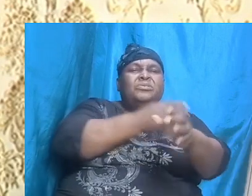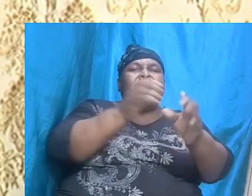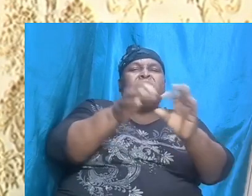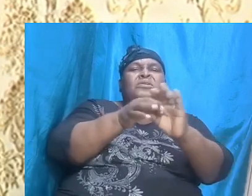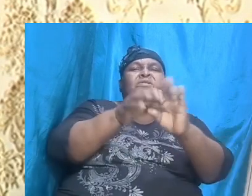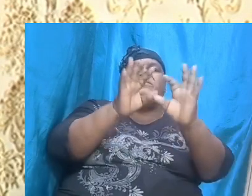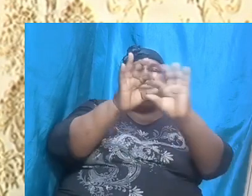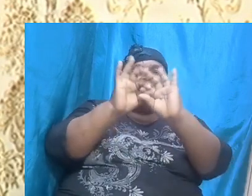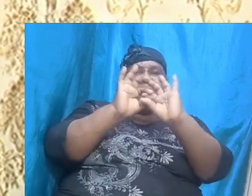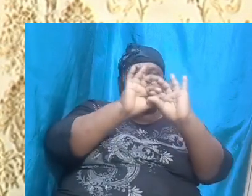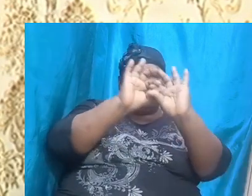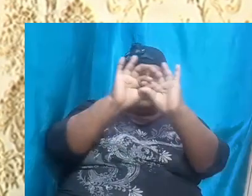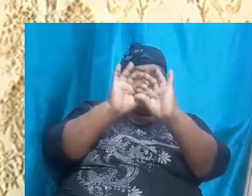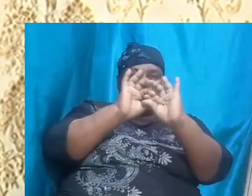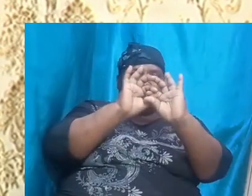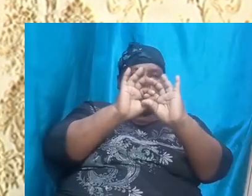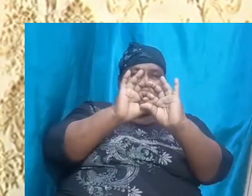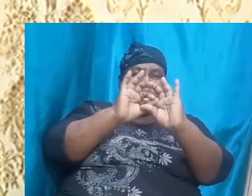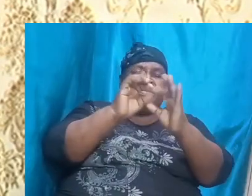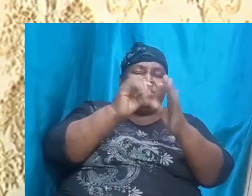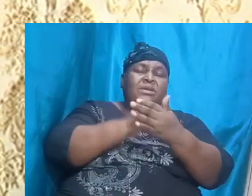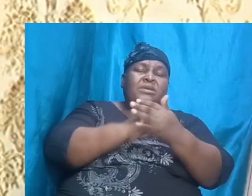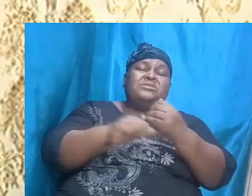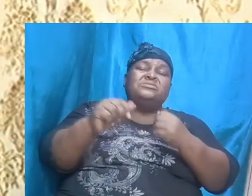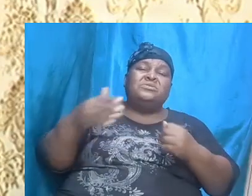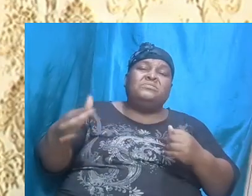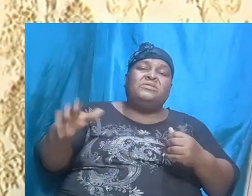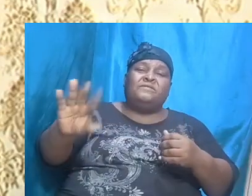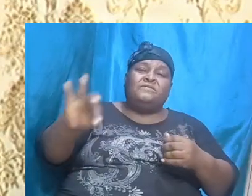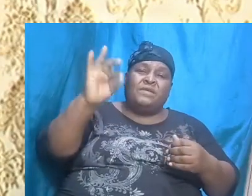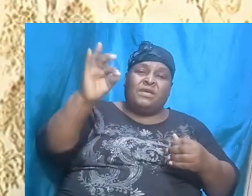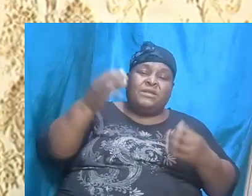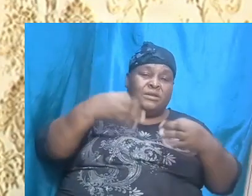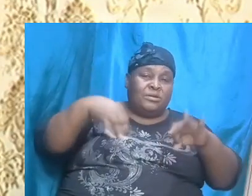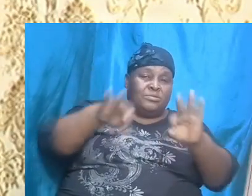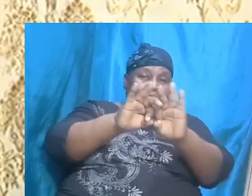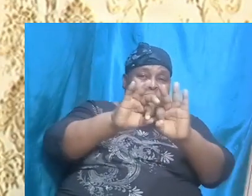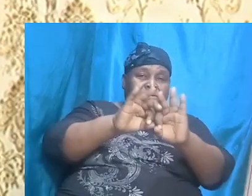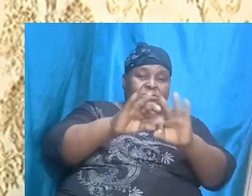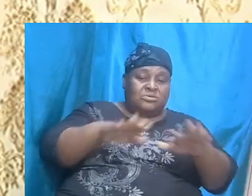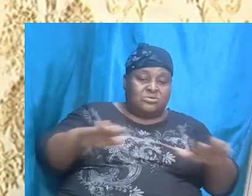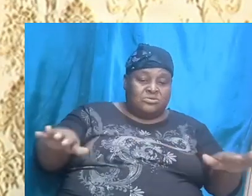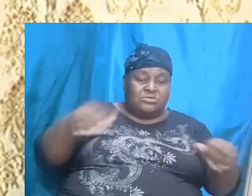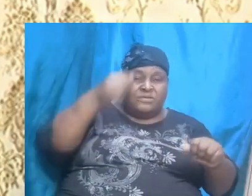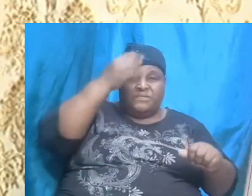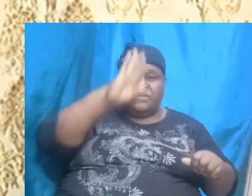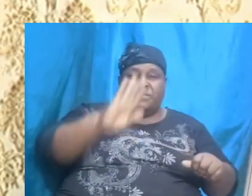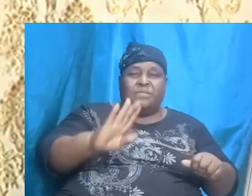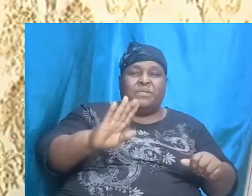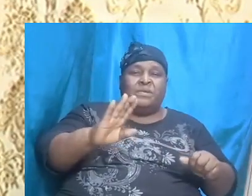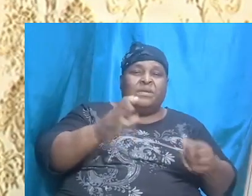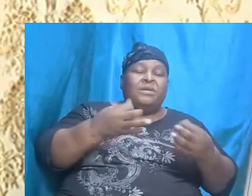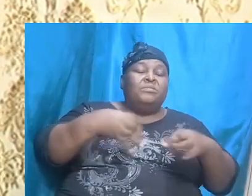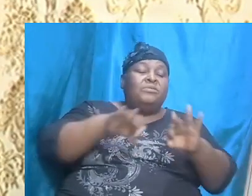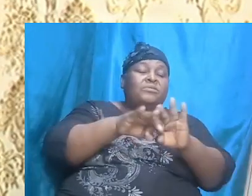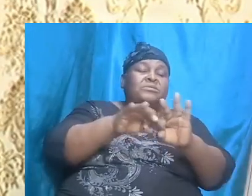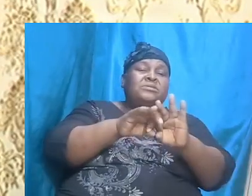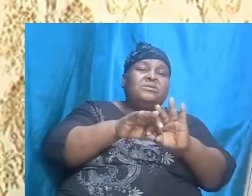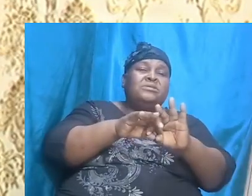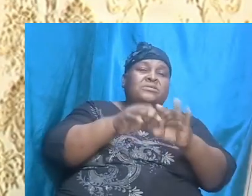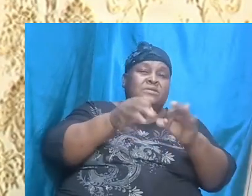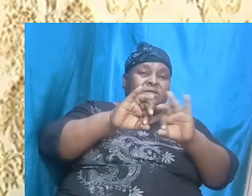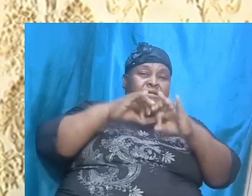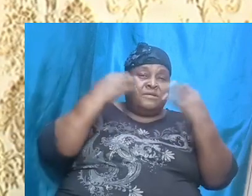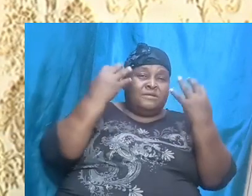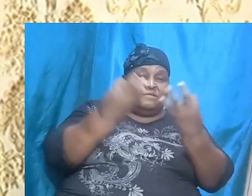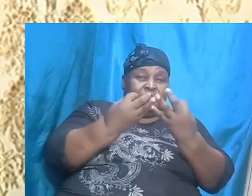find to be very important to the child of God, something I find that to be very important to the body of Christ. And I pray, God,